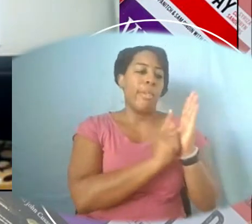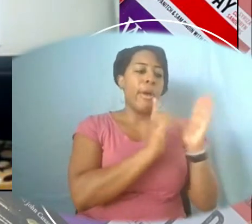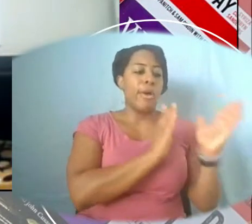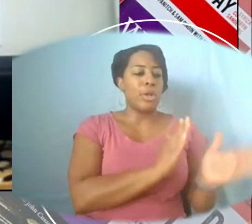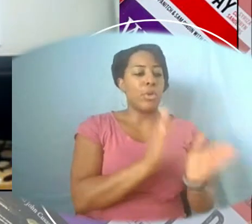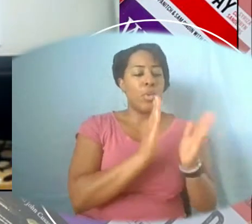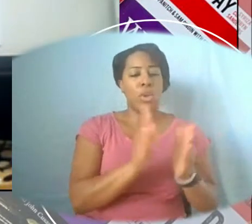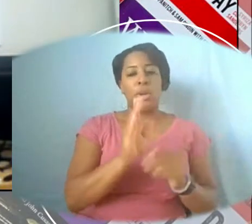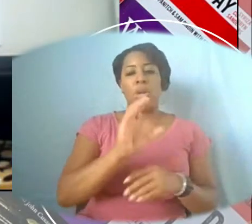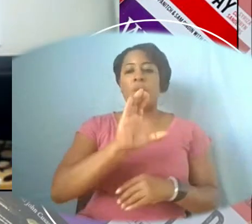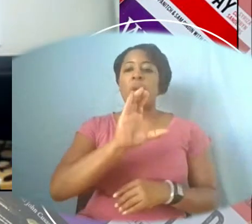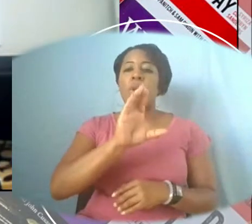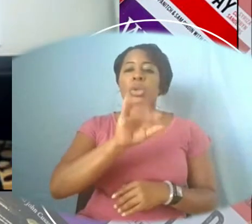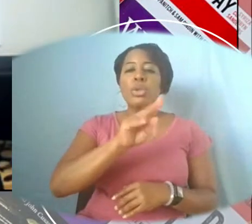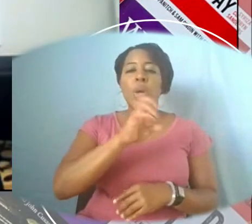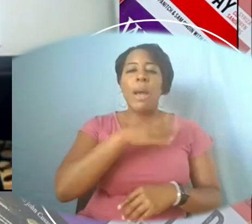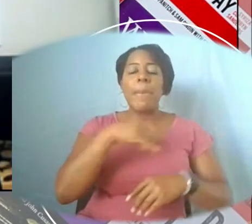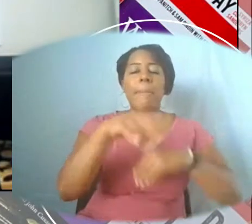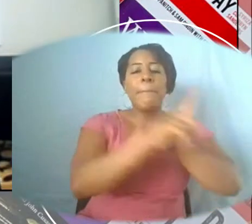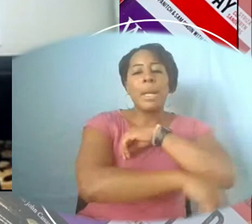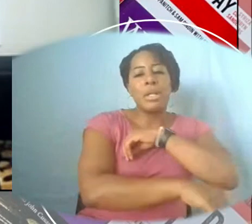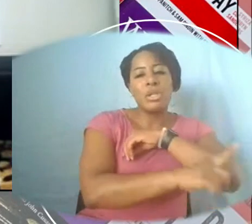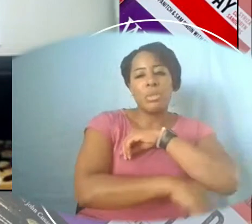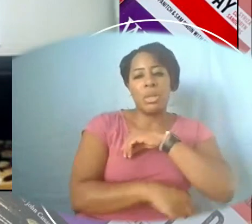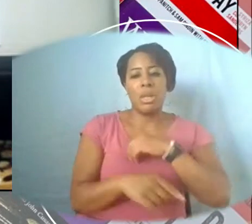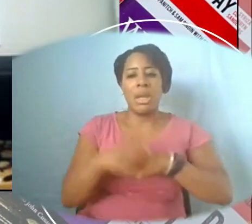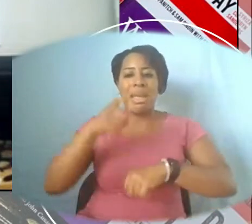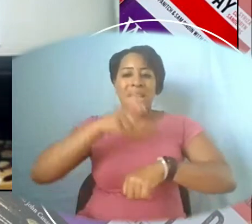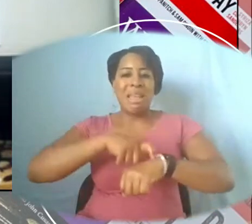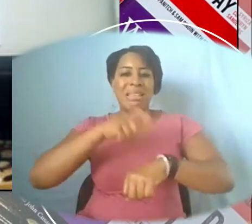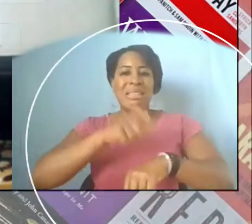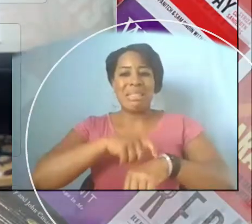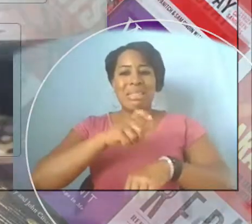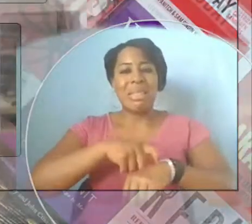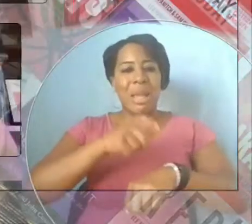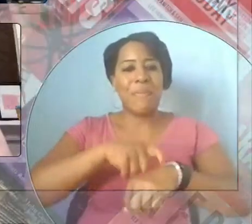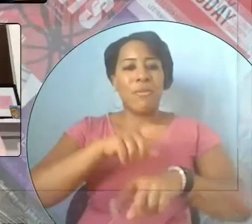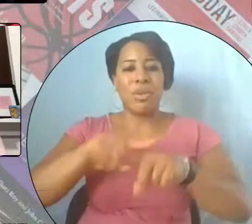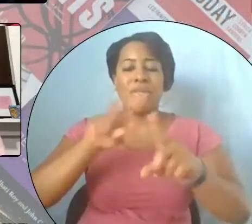is time for a different way of looking at things.